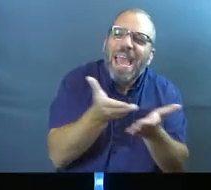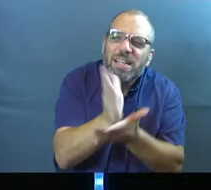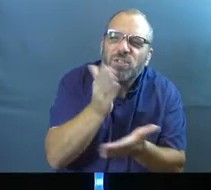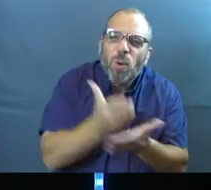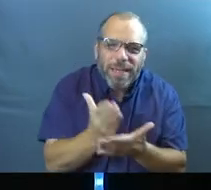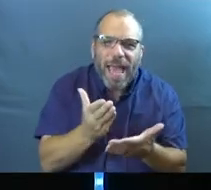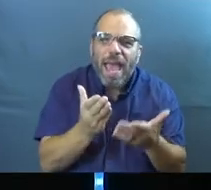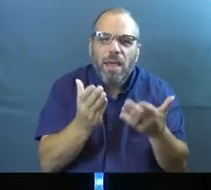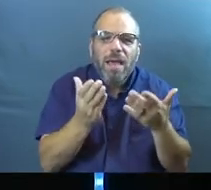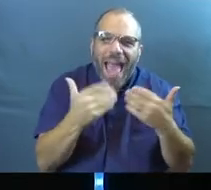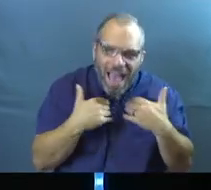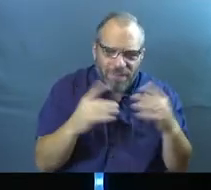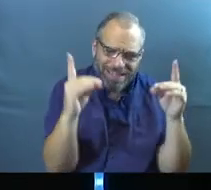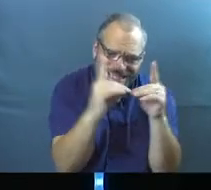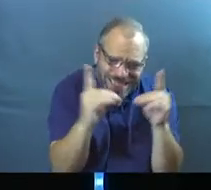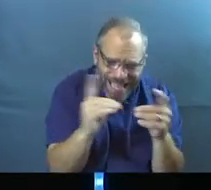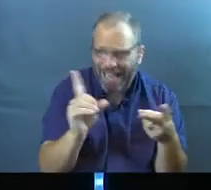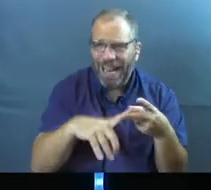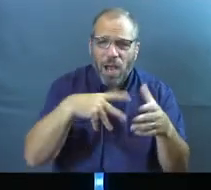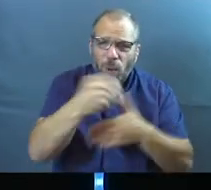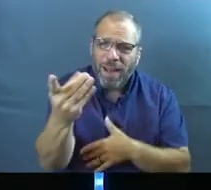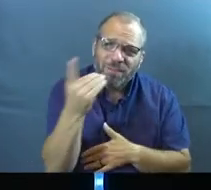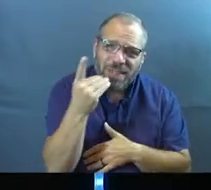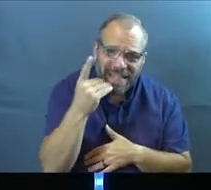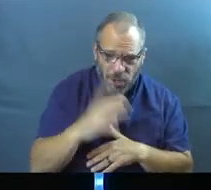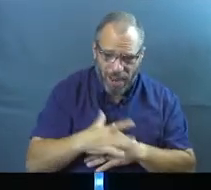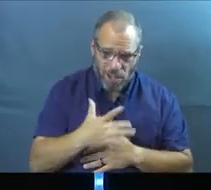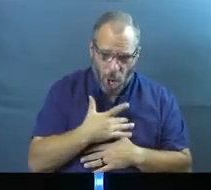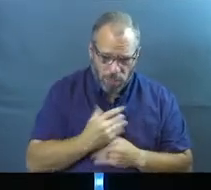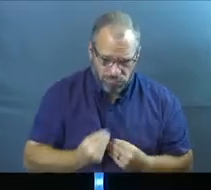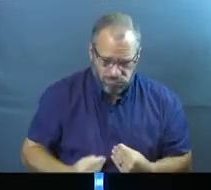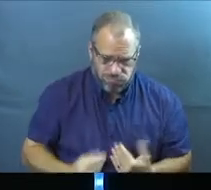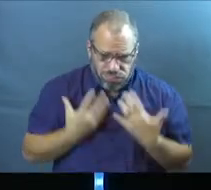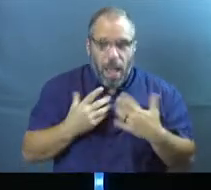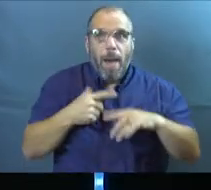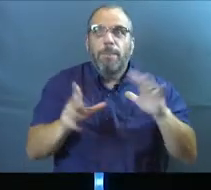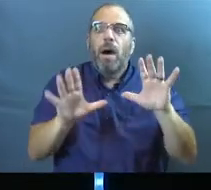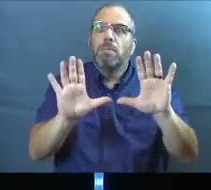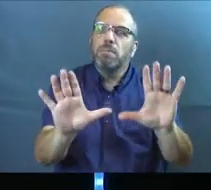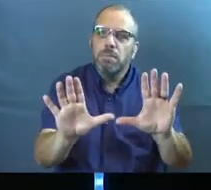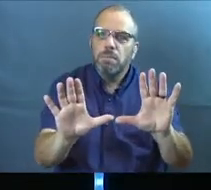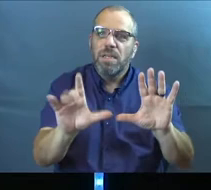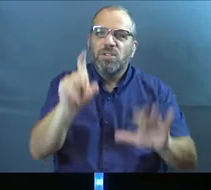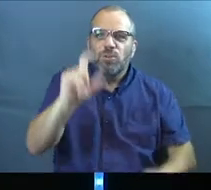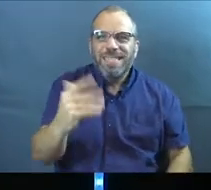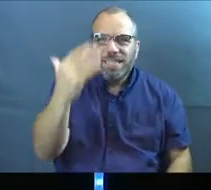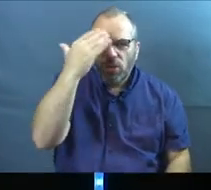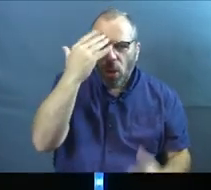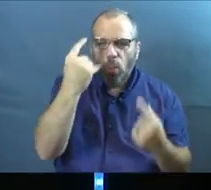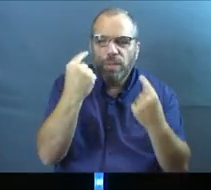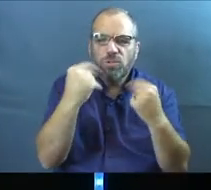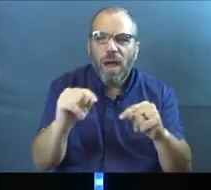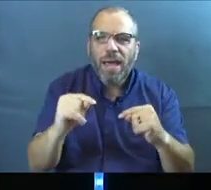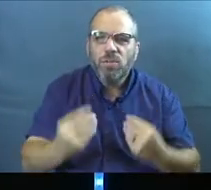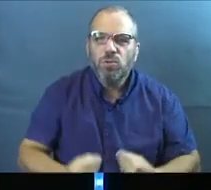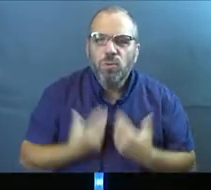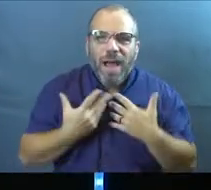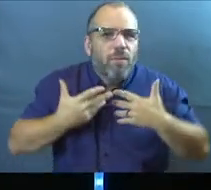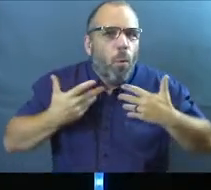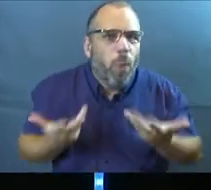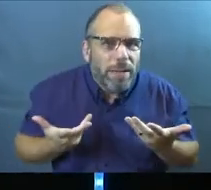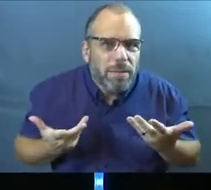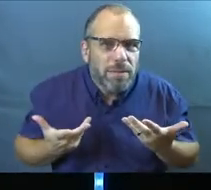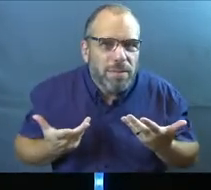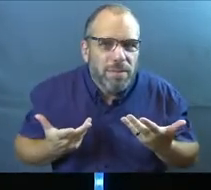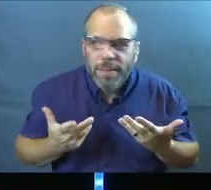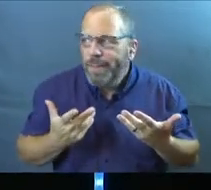okay to keep having the date. And it's okay to have the heart to revive. But you need to know what you're trying to revive.